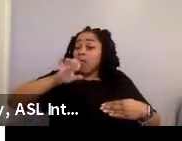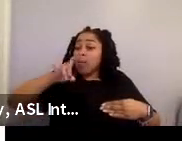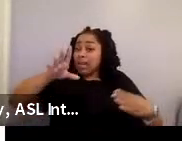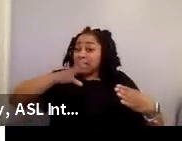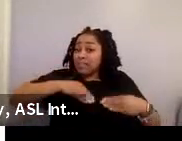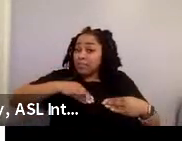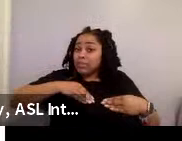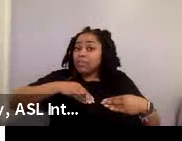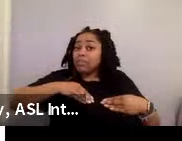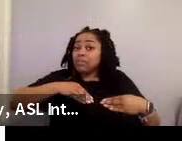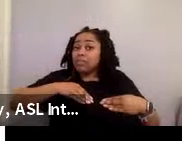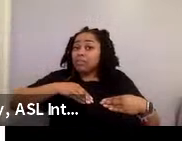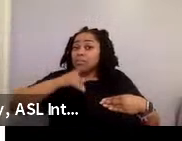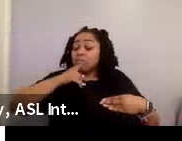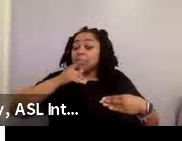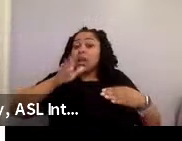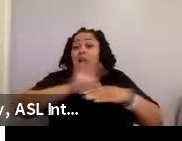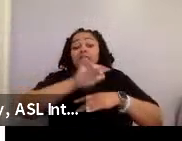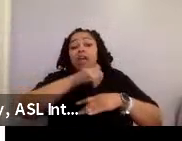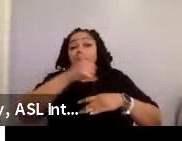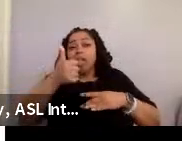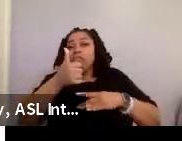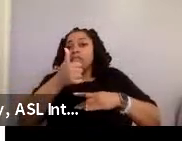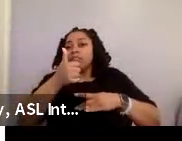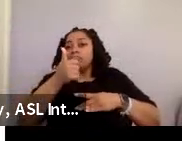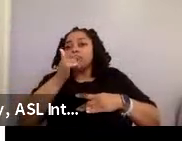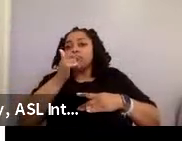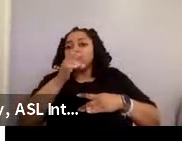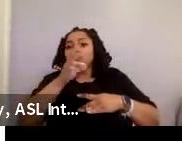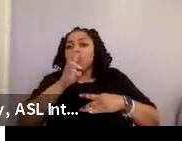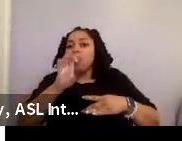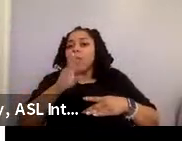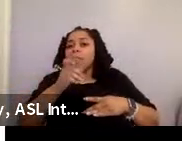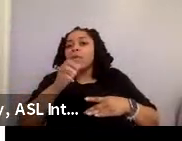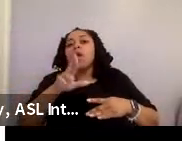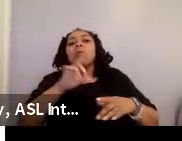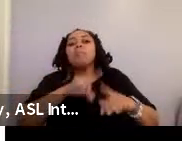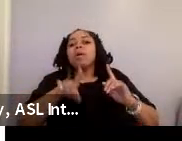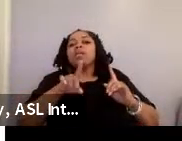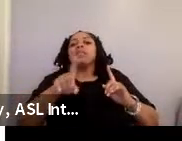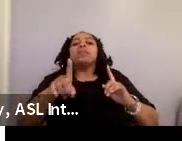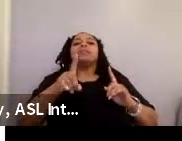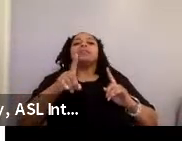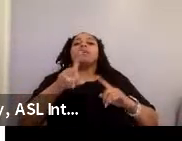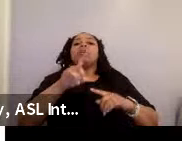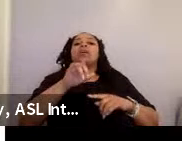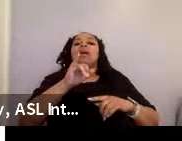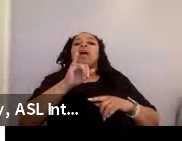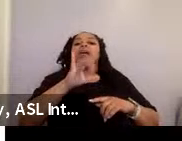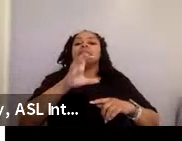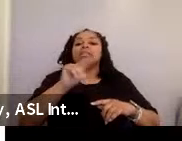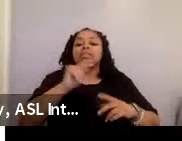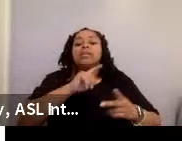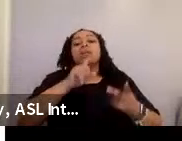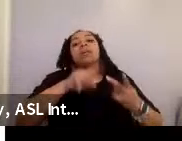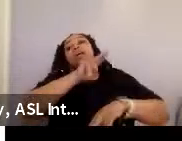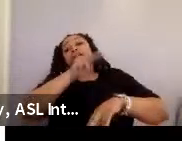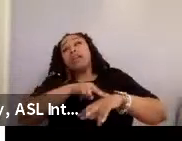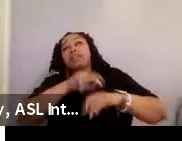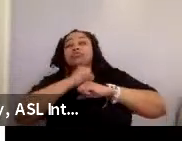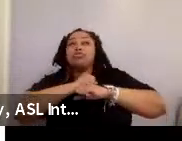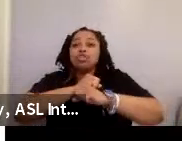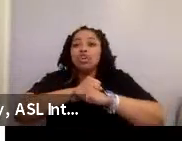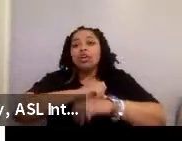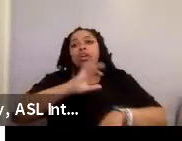exceptions were covered in other webinars, but these exceptions are legacy ICT, national security systems, federal